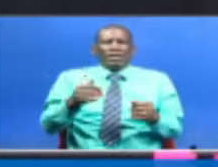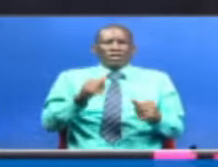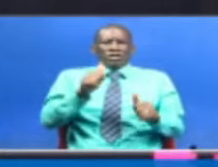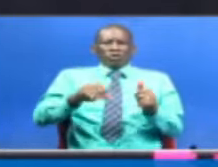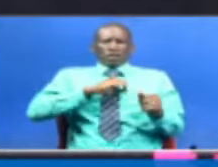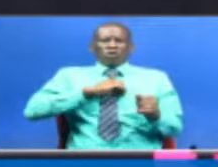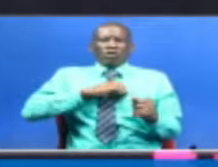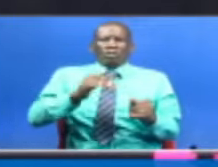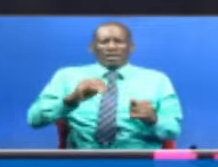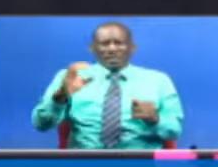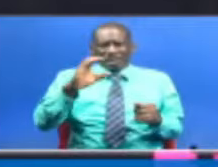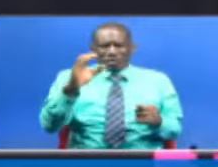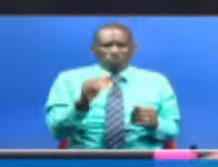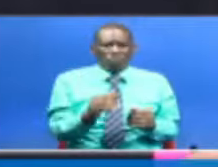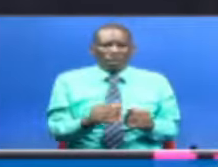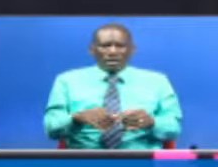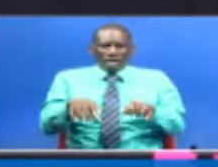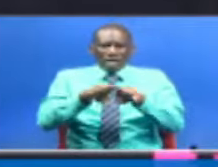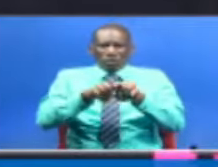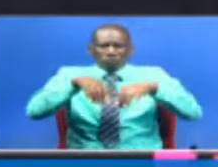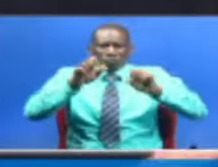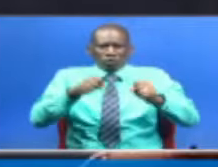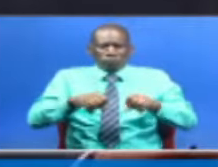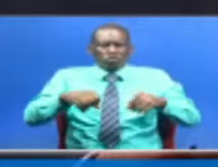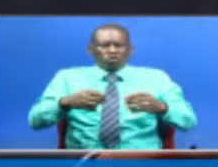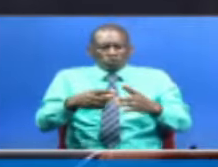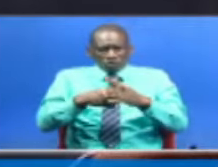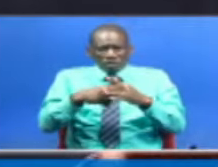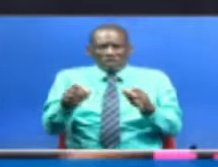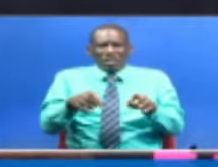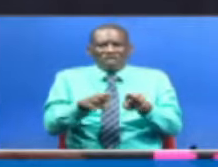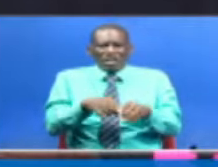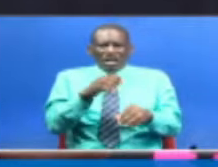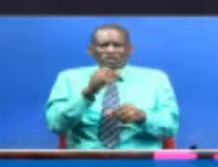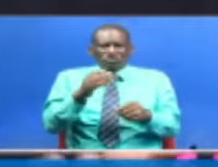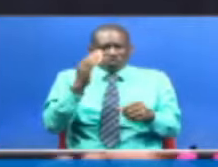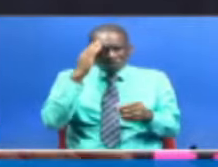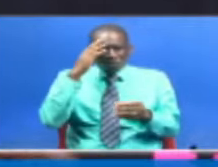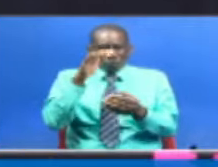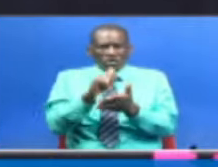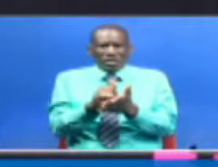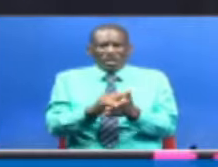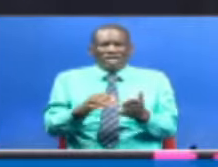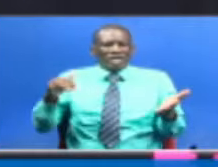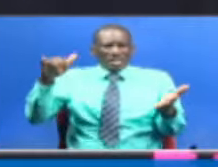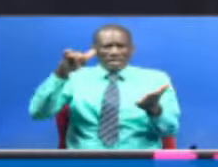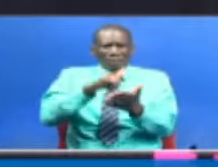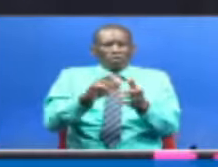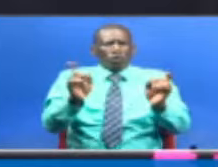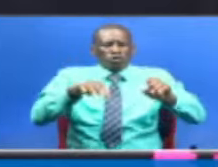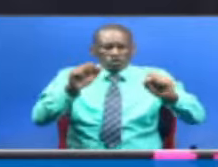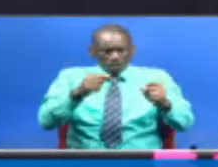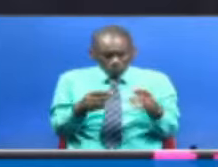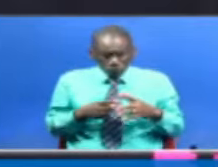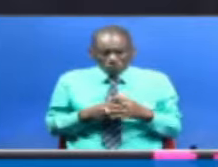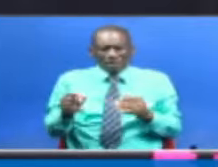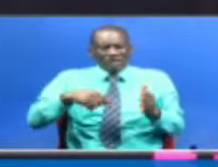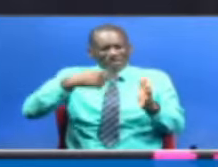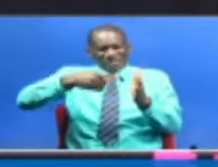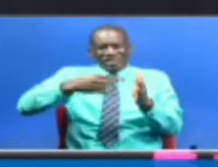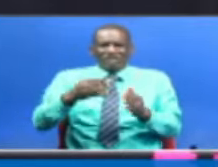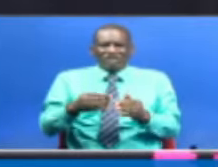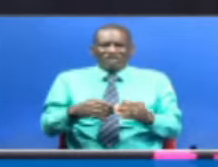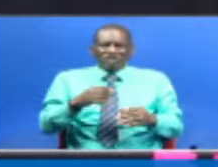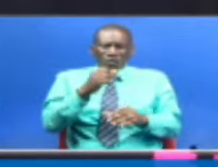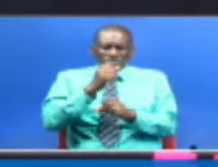by the customers are also able to take off. Like you did realize that the airport was not able to take off. Mm. So we did do a good audit